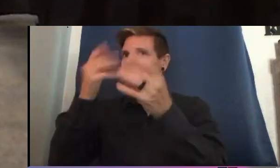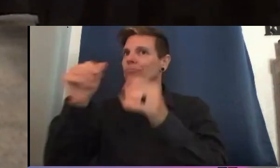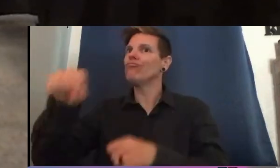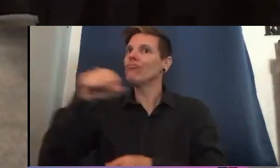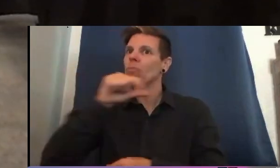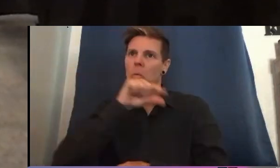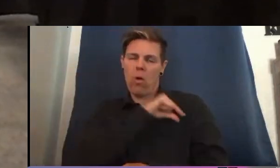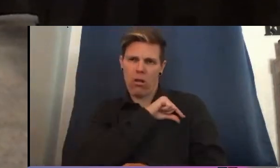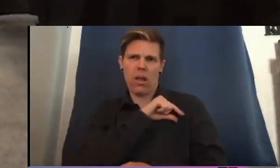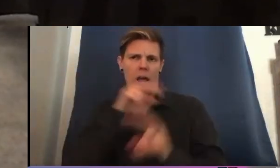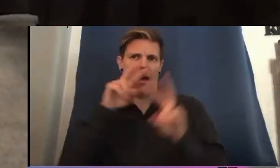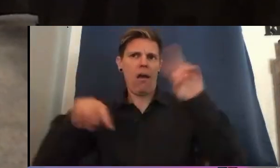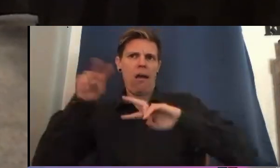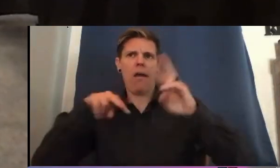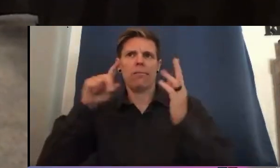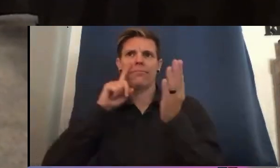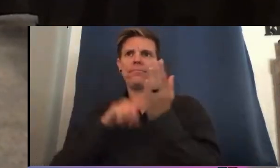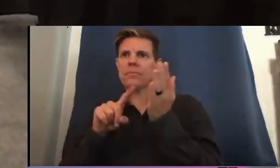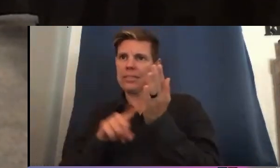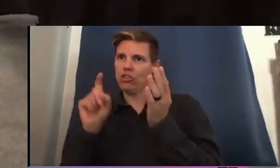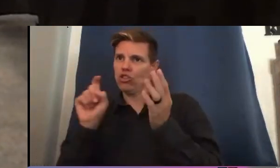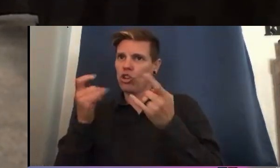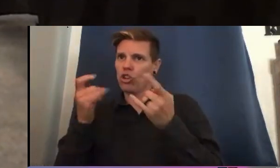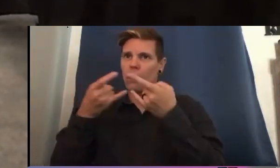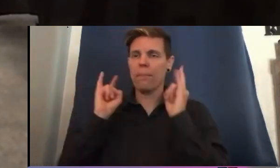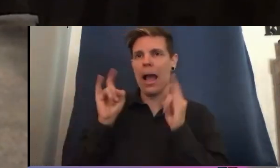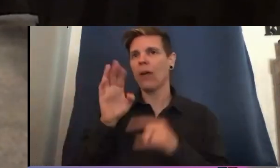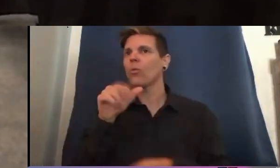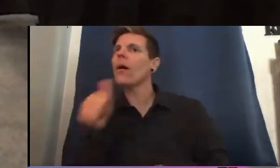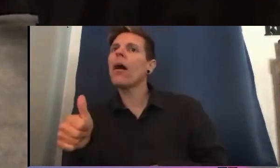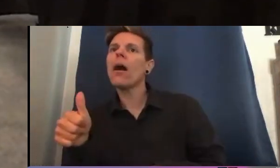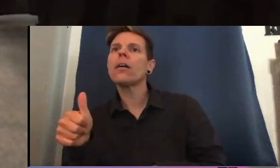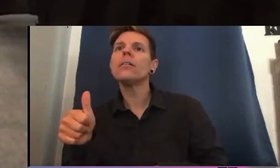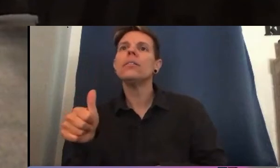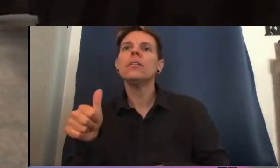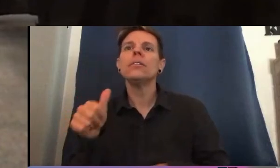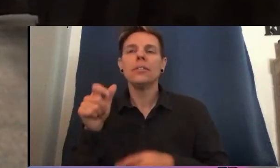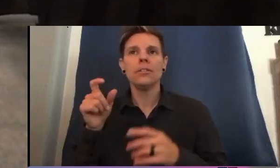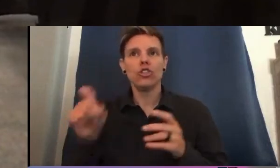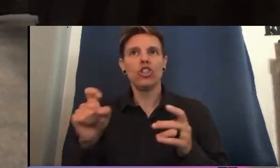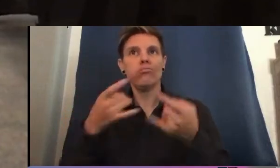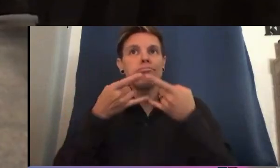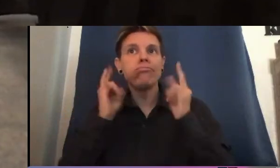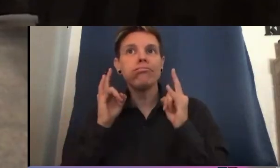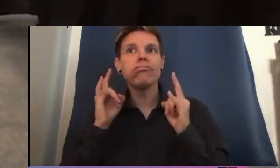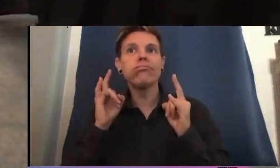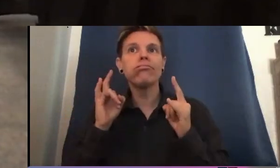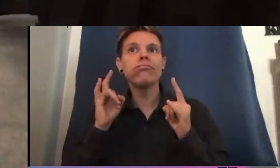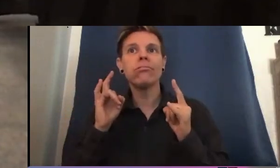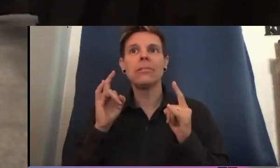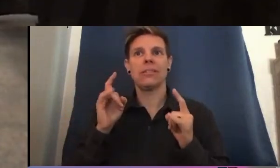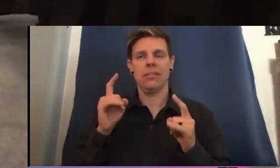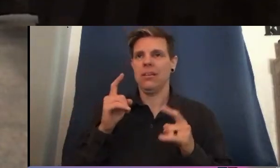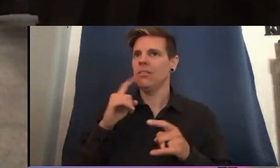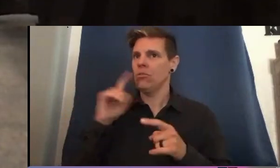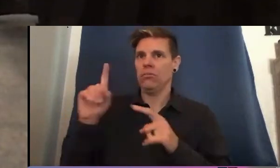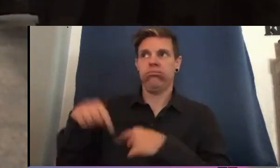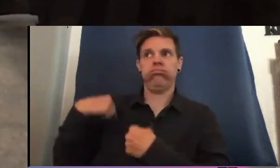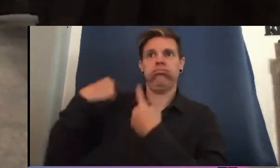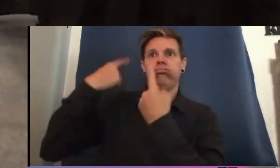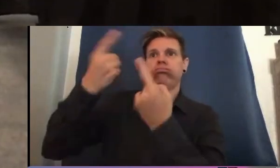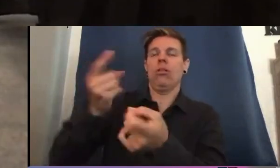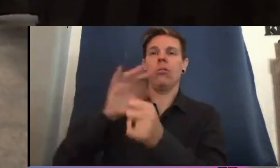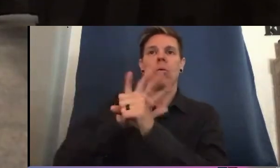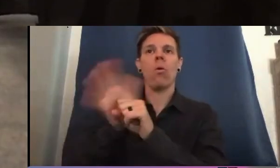masks and determined that transmission between children and onwards to households has been low throughout the pandemic, and the mask wearing may